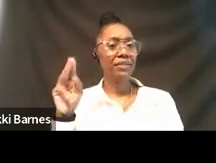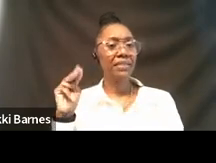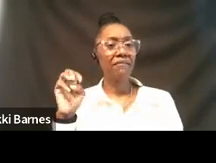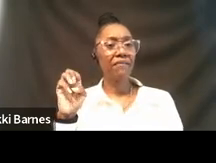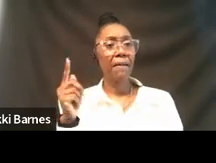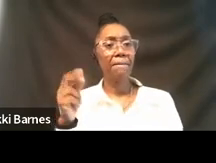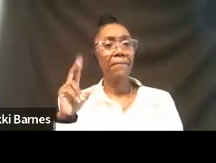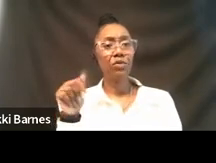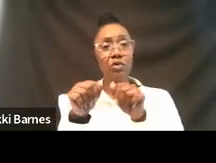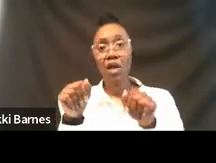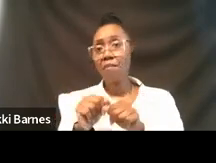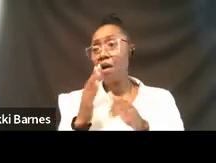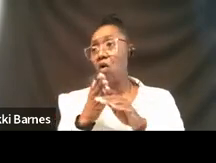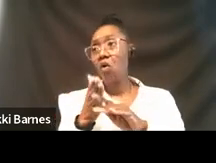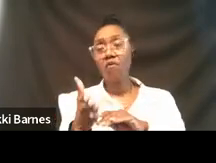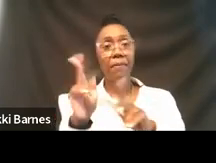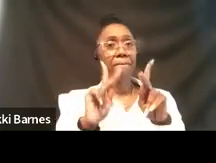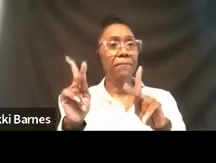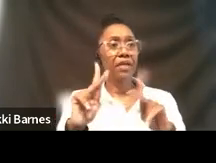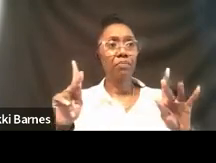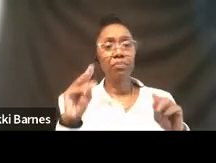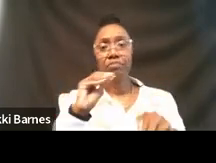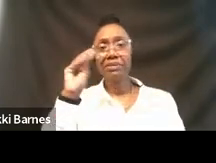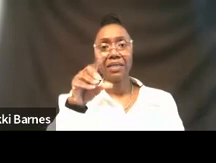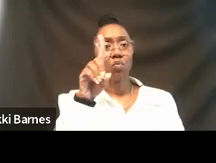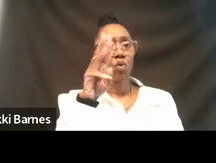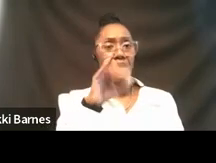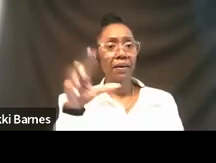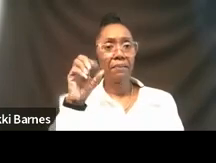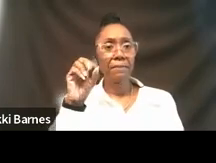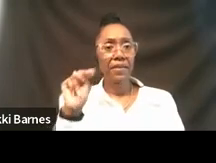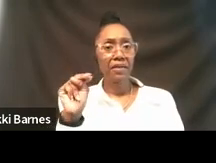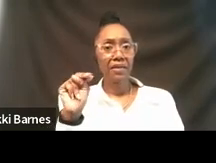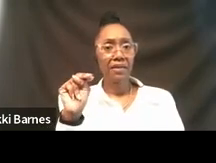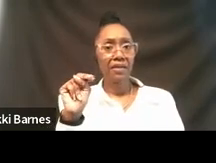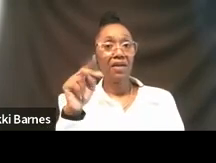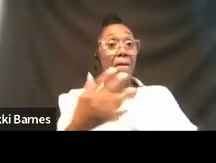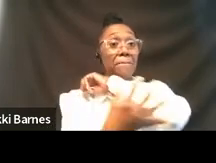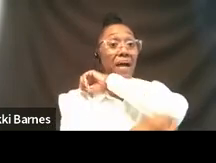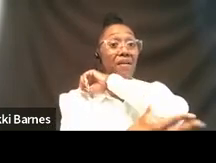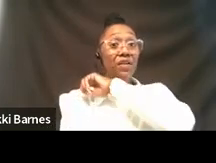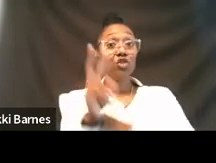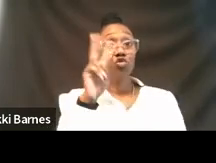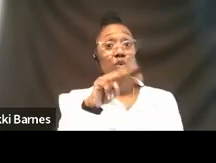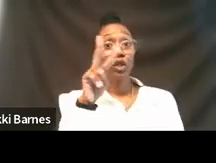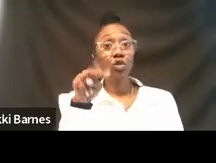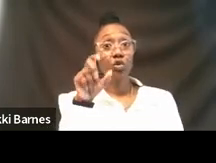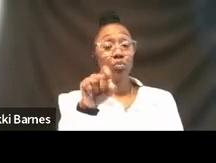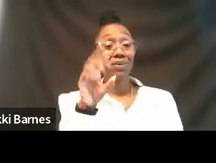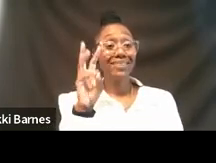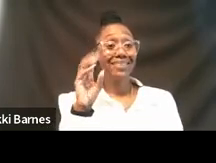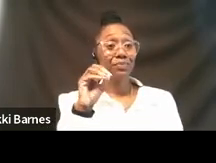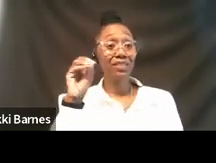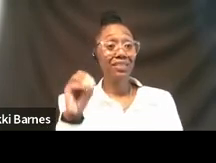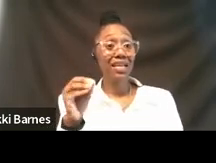population of around 1 million, but the overall poverty rate of the city is 22.6%. That's pretty significant. That's more than 1 person